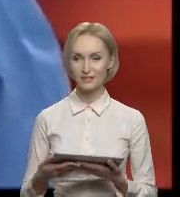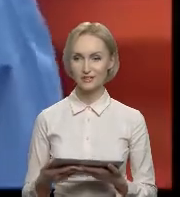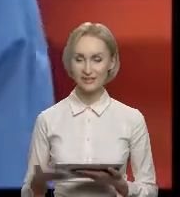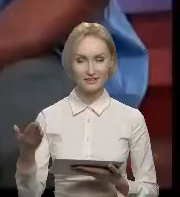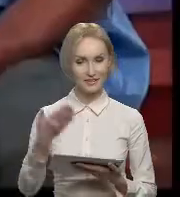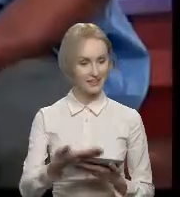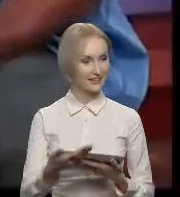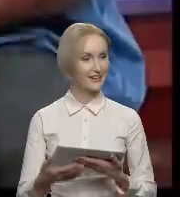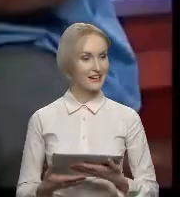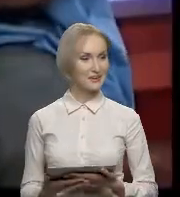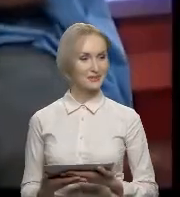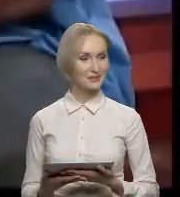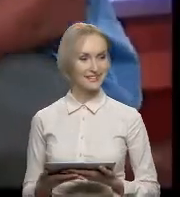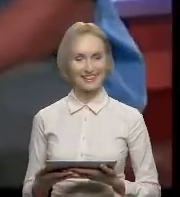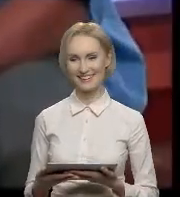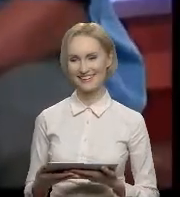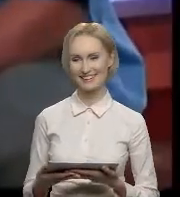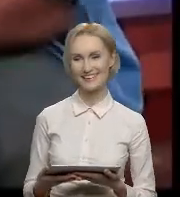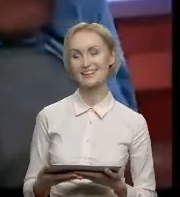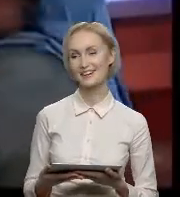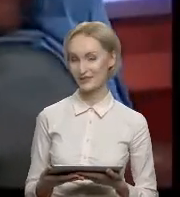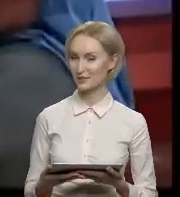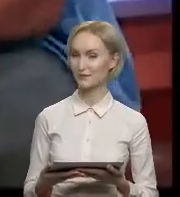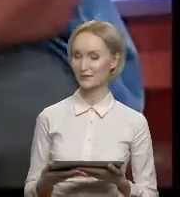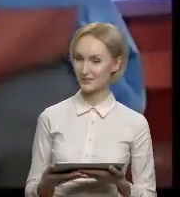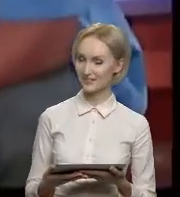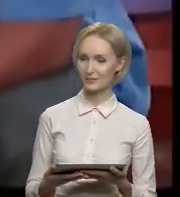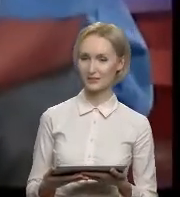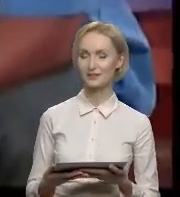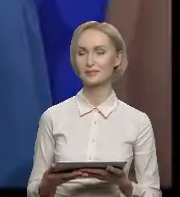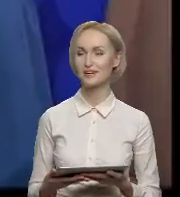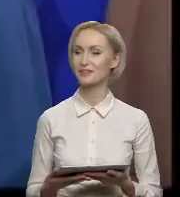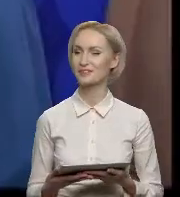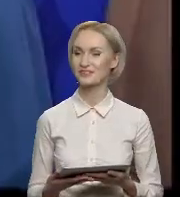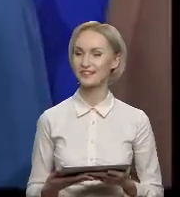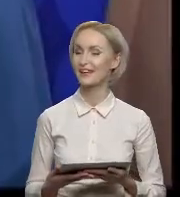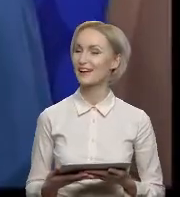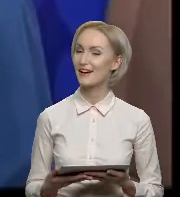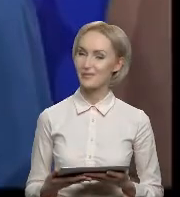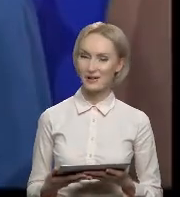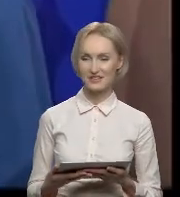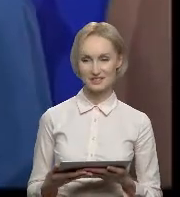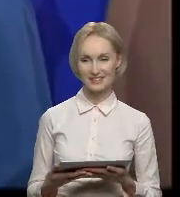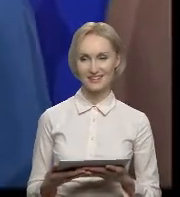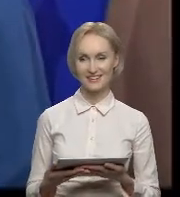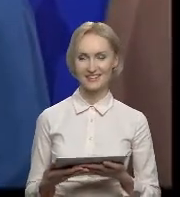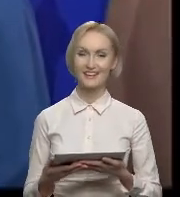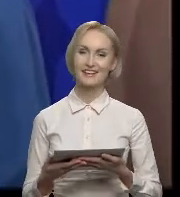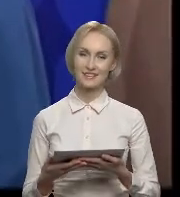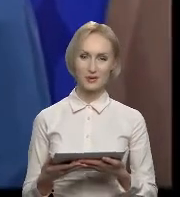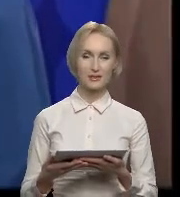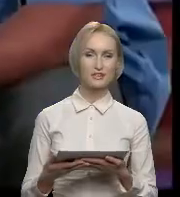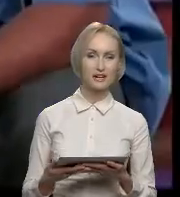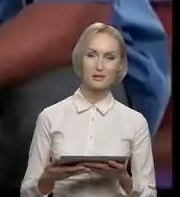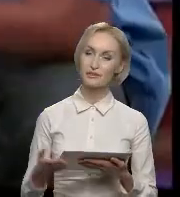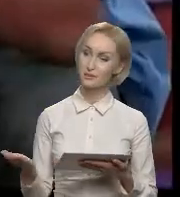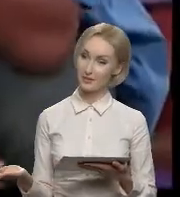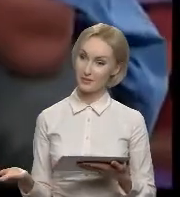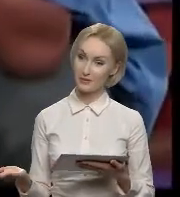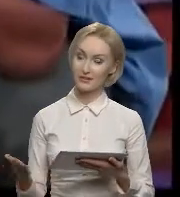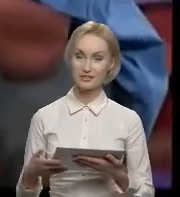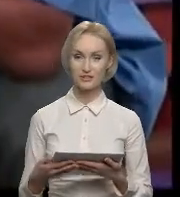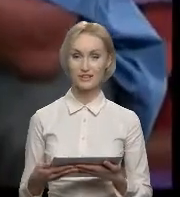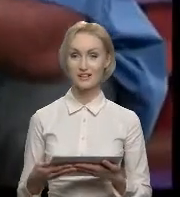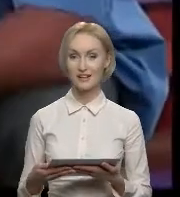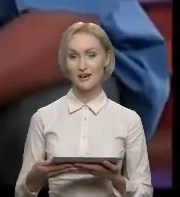go. $10. You come month. Over there and have me like that's a little the most petty I get word Then you call yeah, the other dude there. Tell him how you make all you want to do is make excuses,